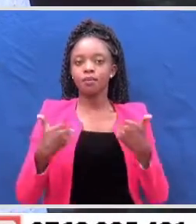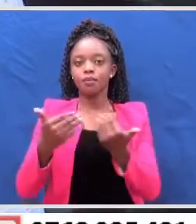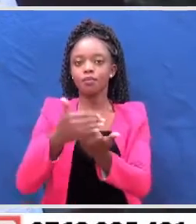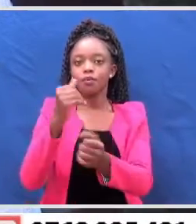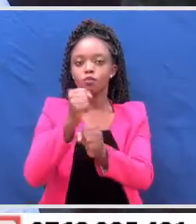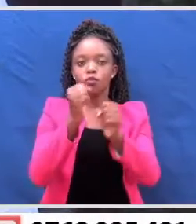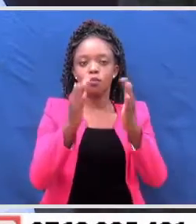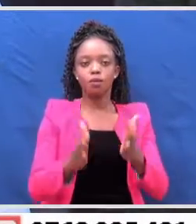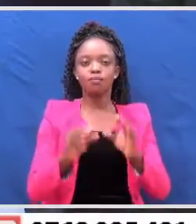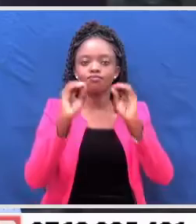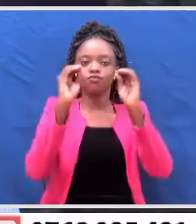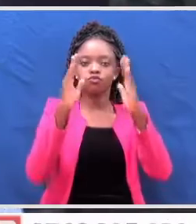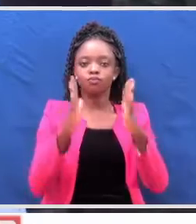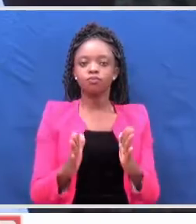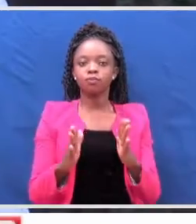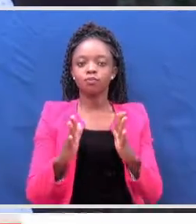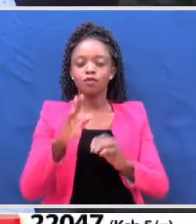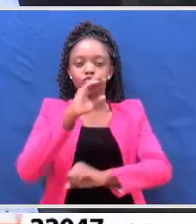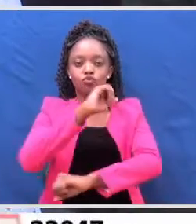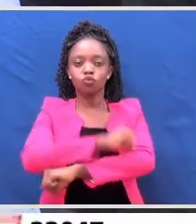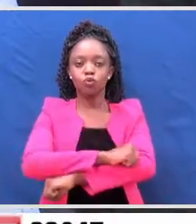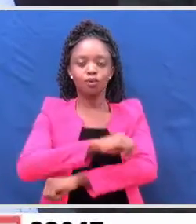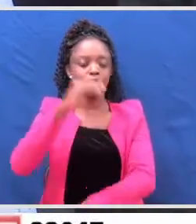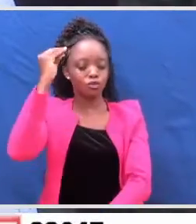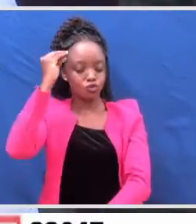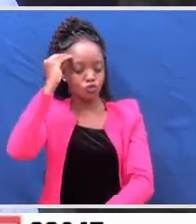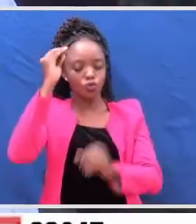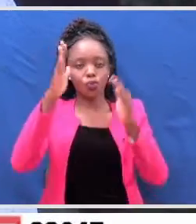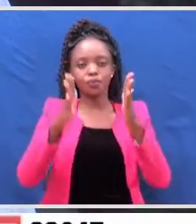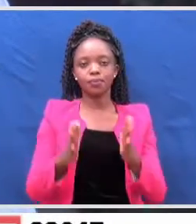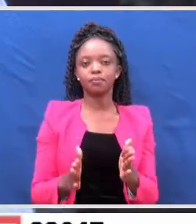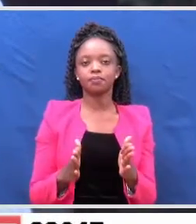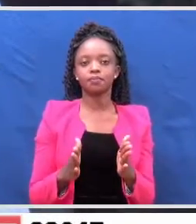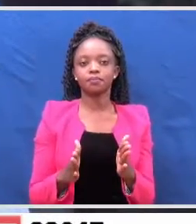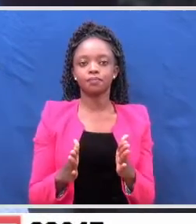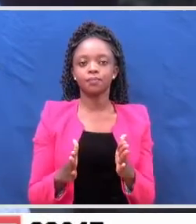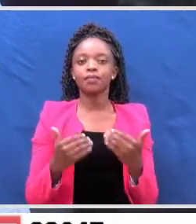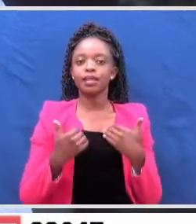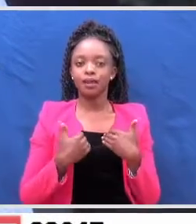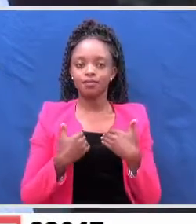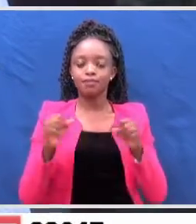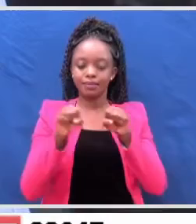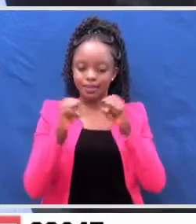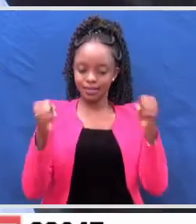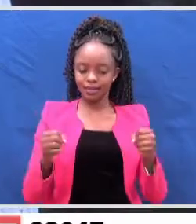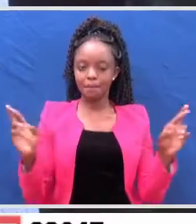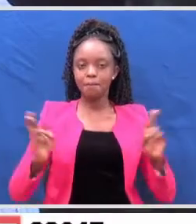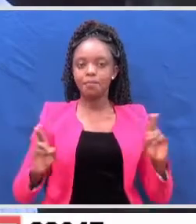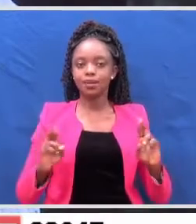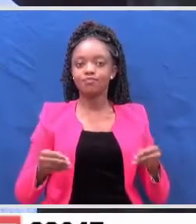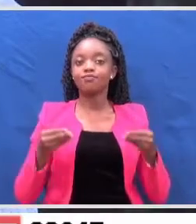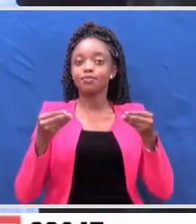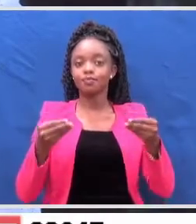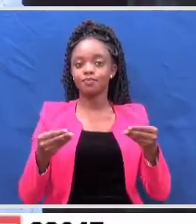workers, the teachers who are in schools, students and so on. So we have got a system which we have issued